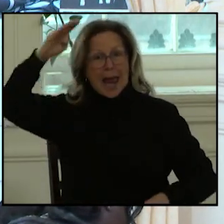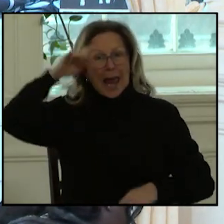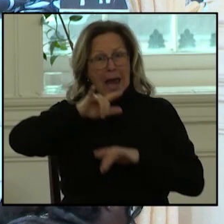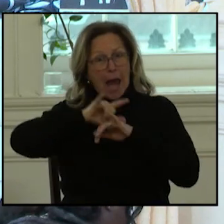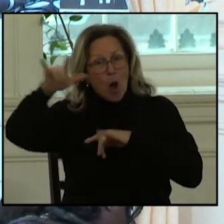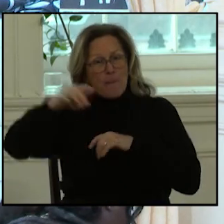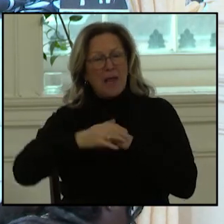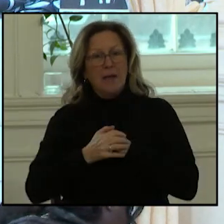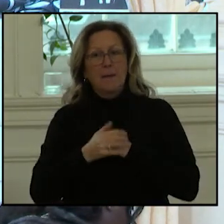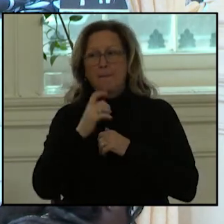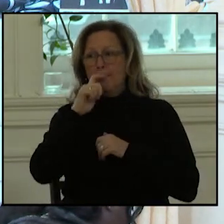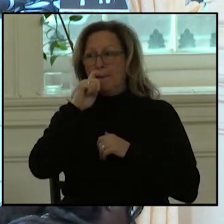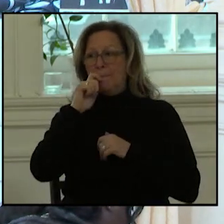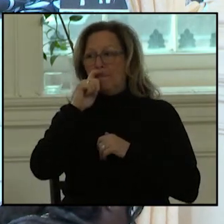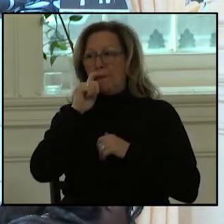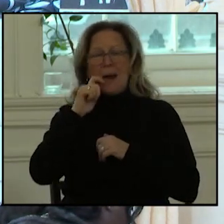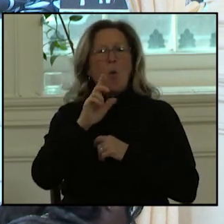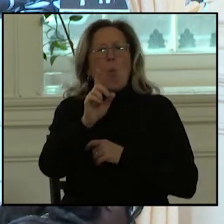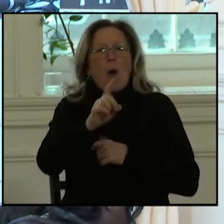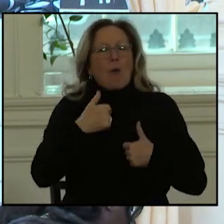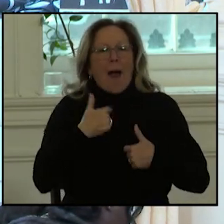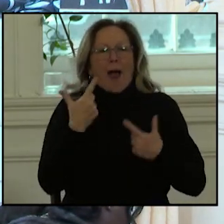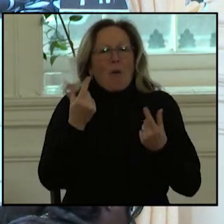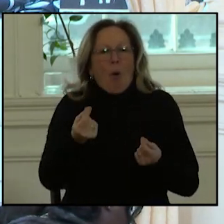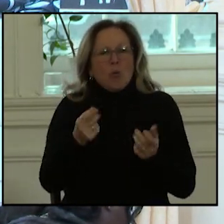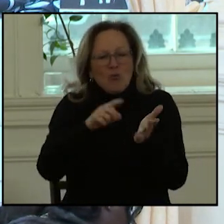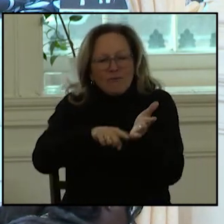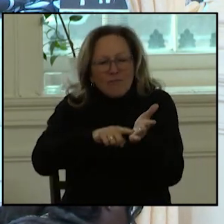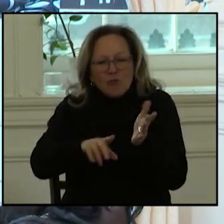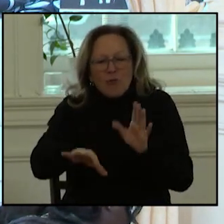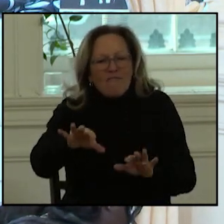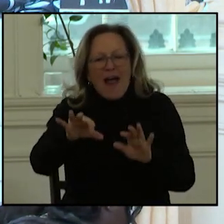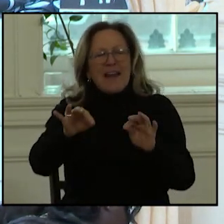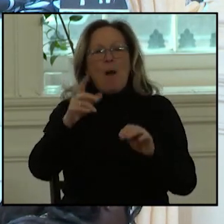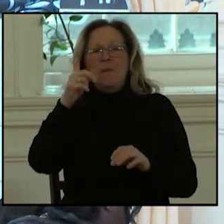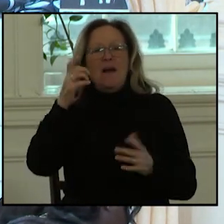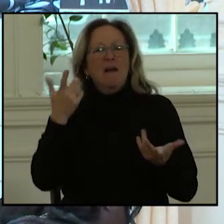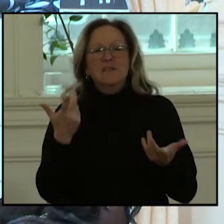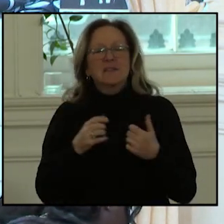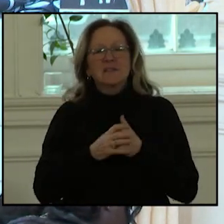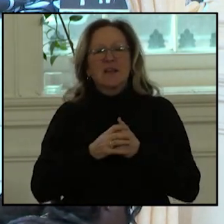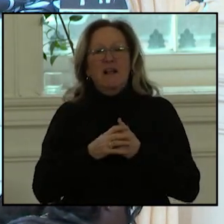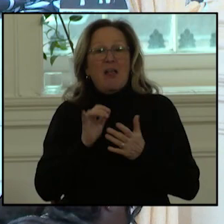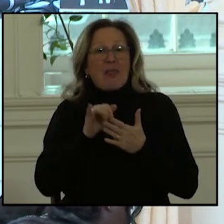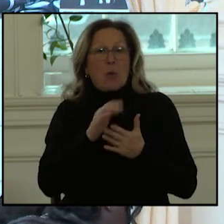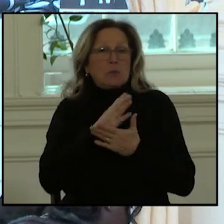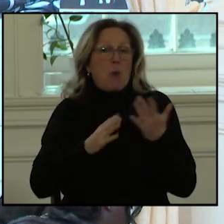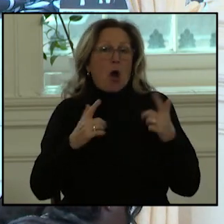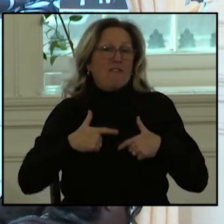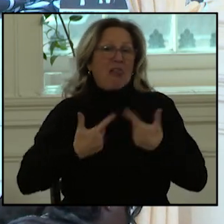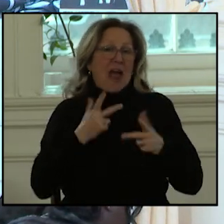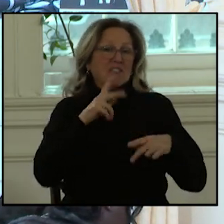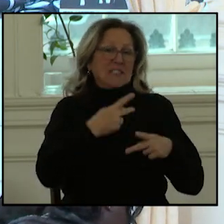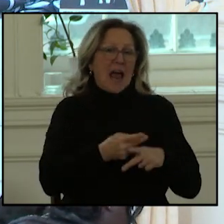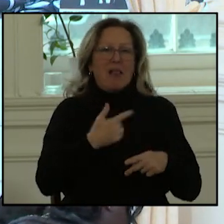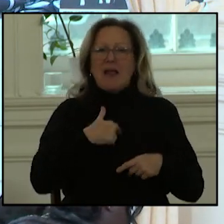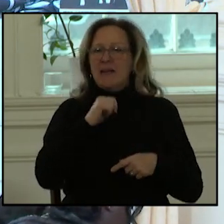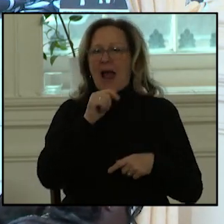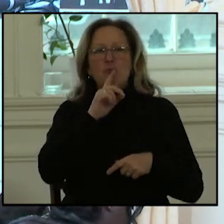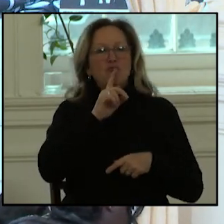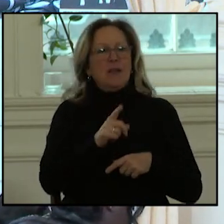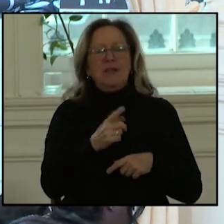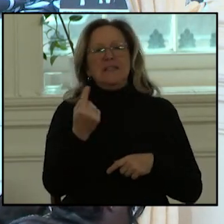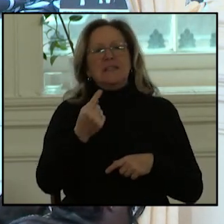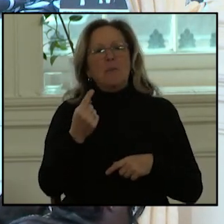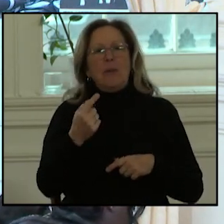not to say, well, I don't know because it was never talked about, because it was just a part of our lifestyle and not a part of something that we had